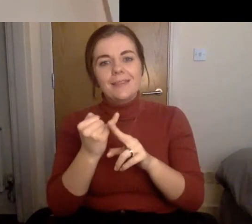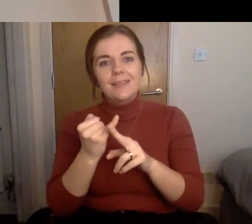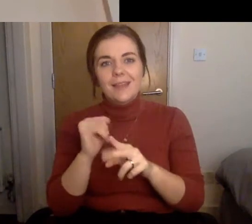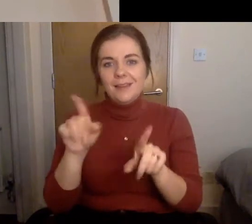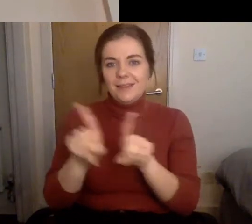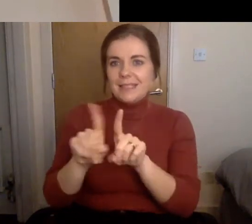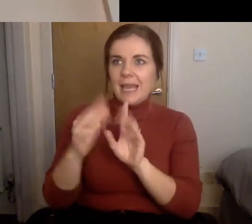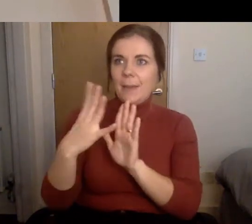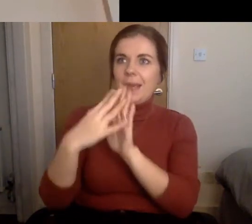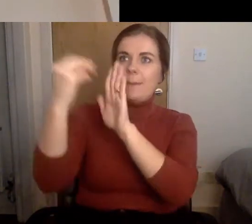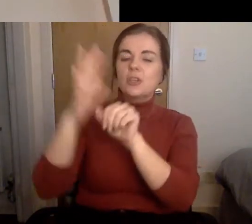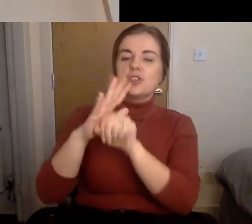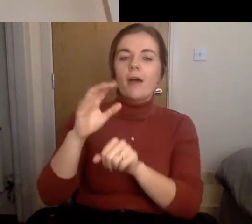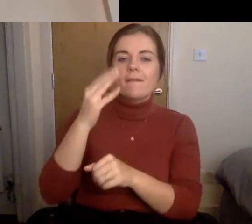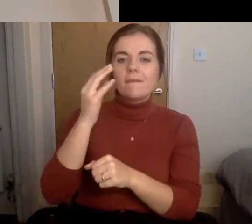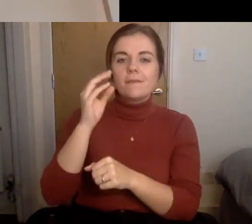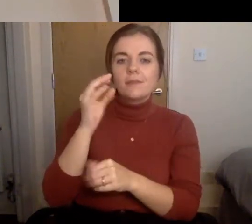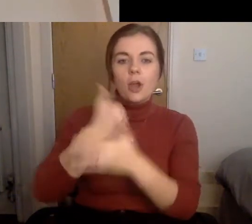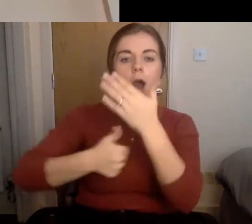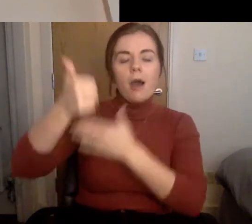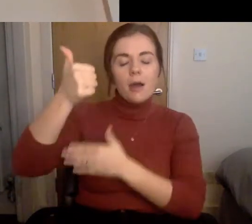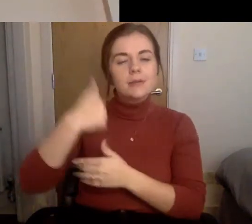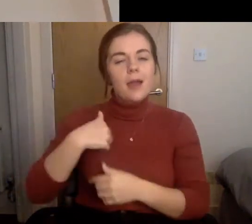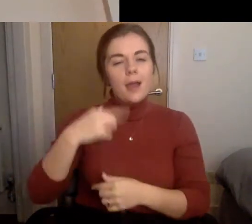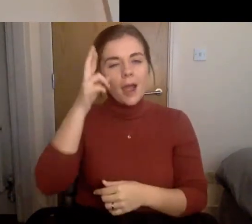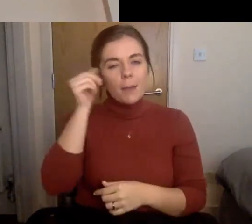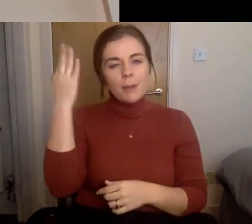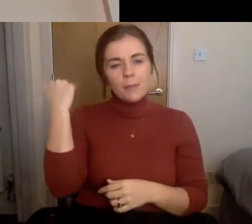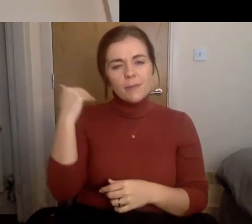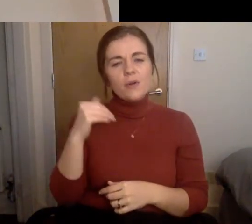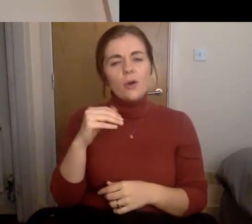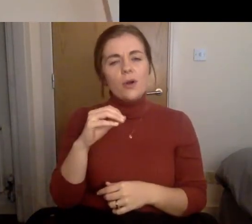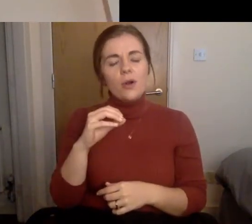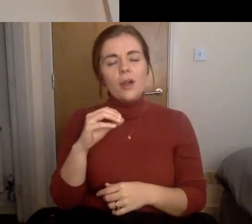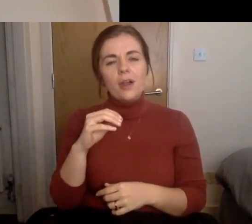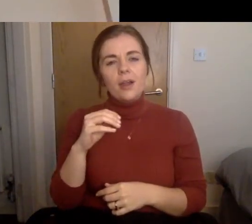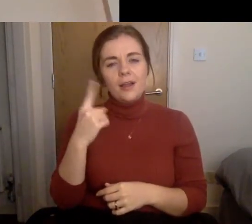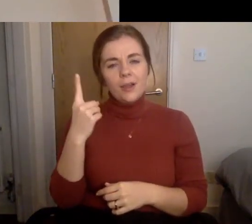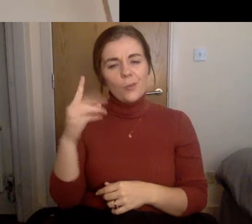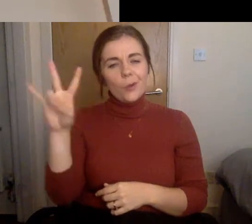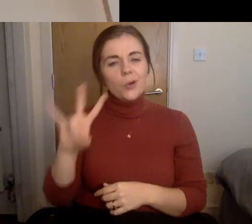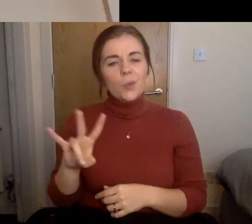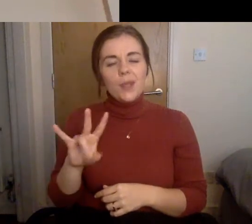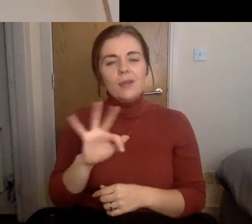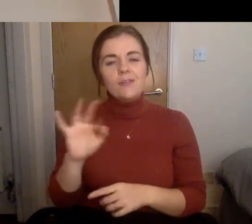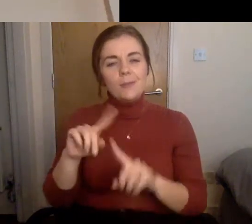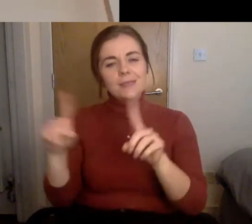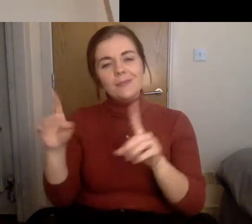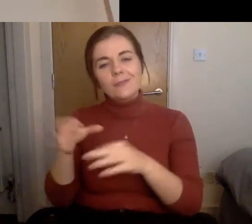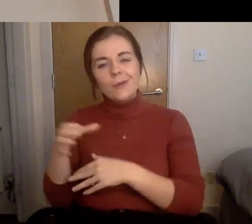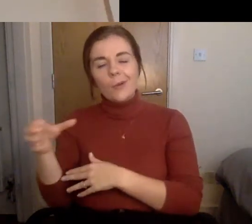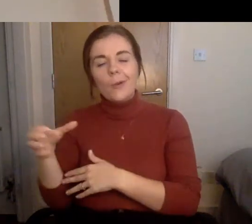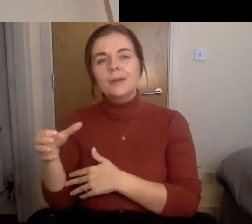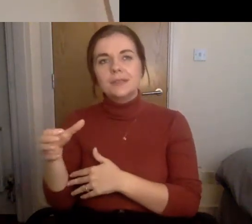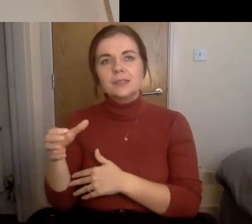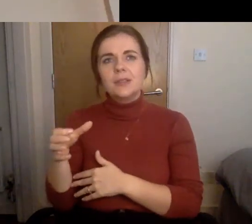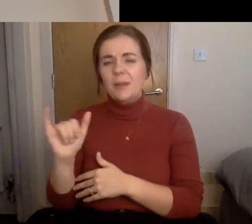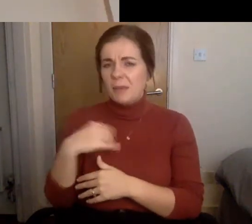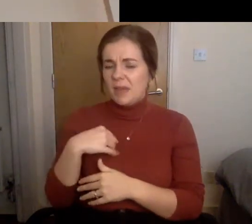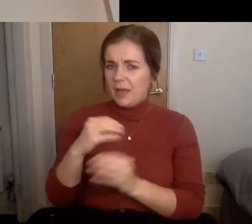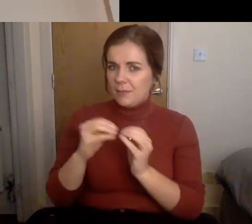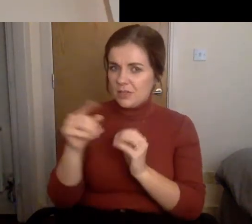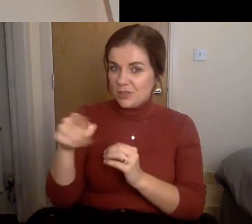interesting aspect. I remember in CPSMA, before a query coming in about a student, actually, I might have actually said this